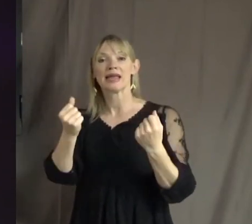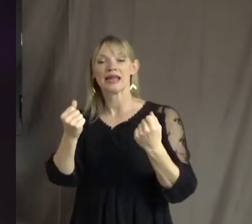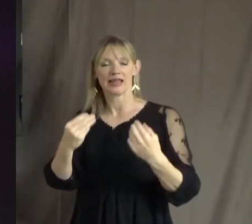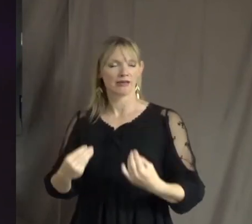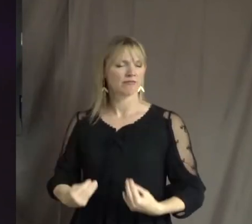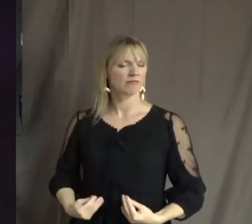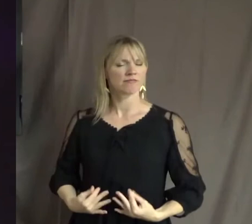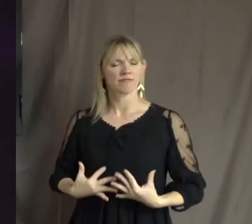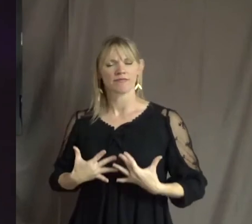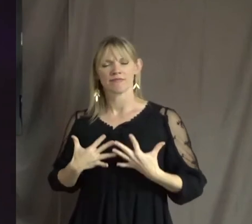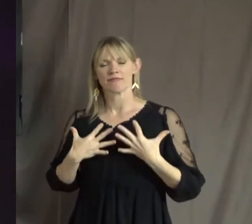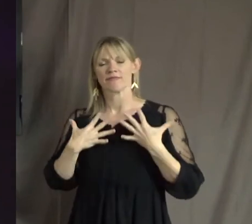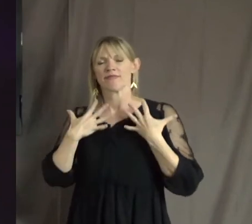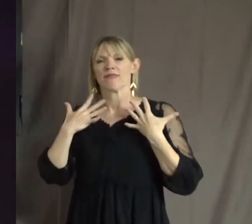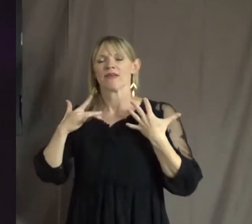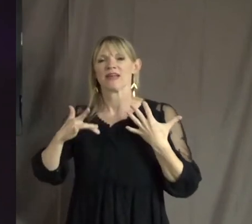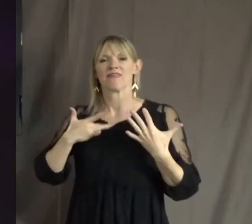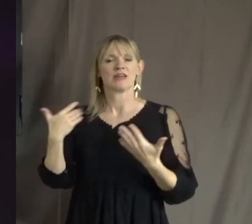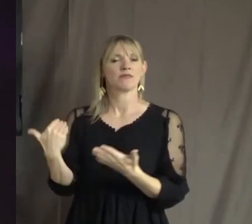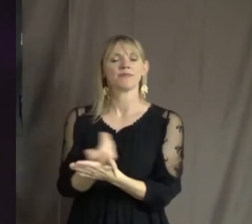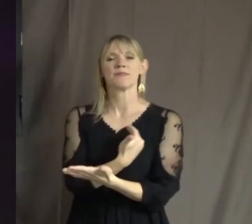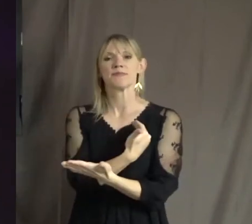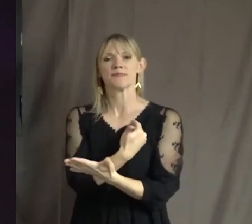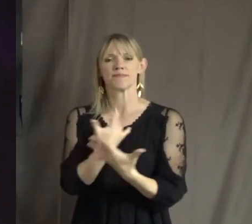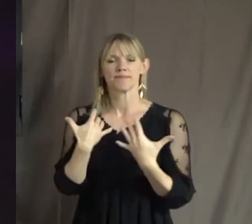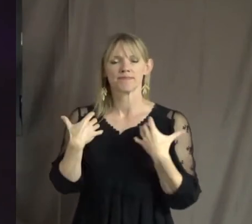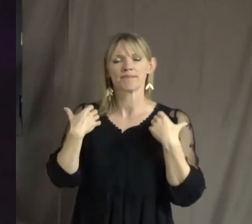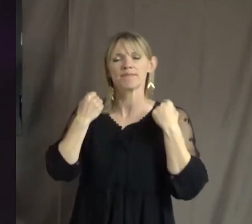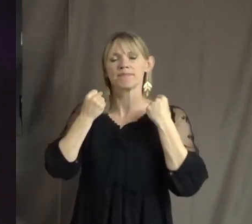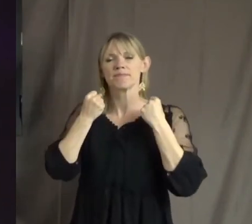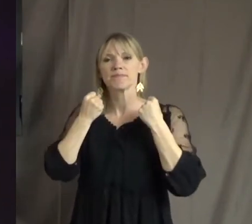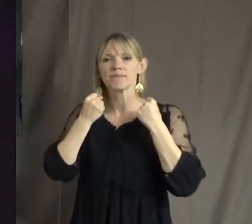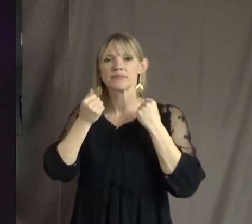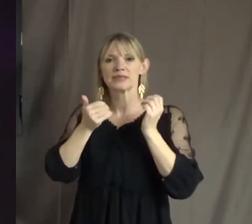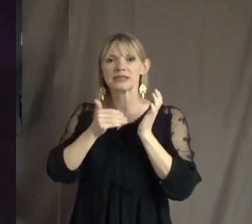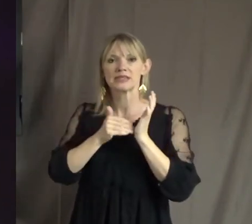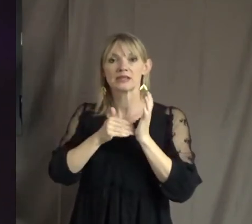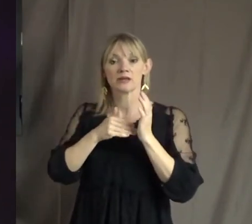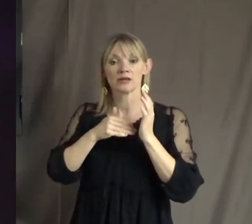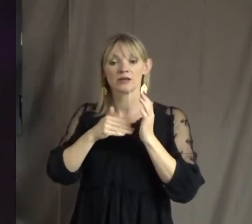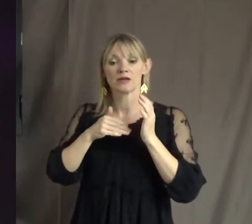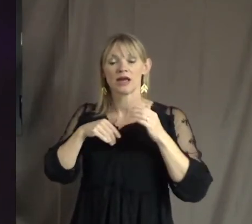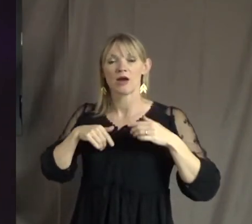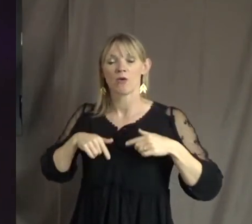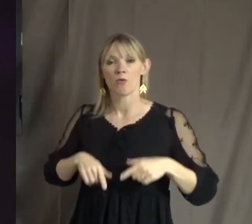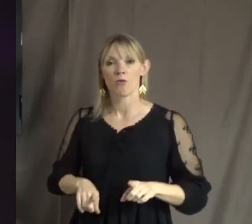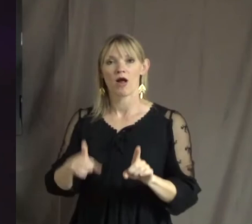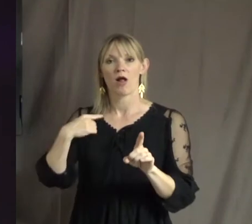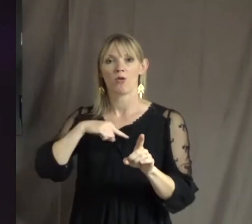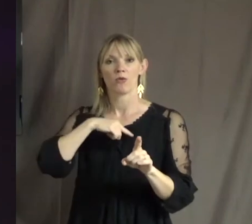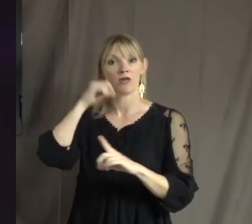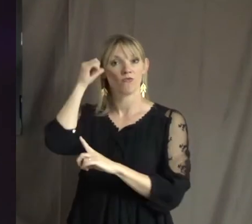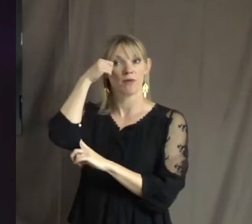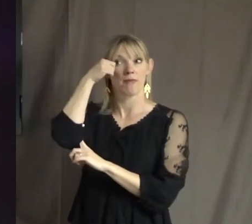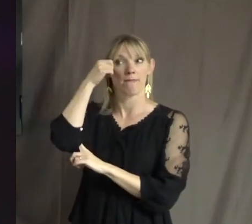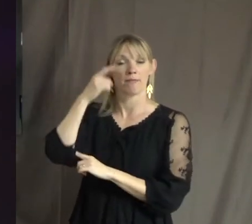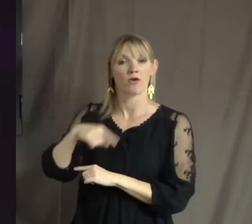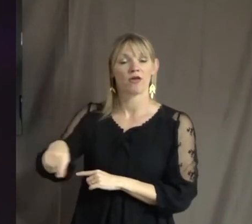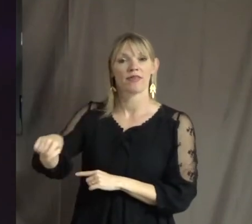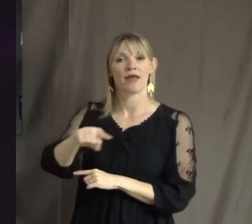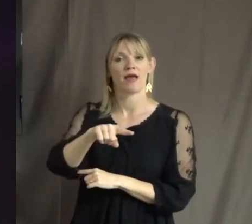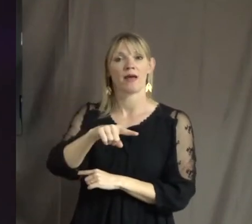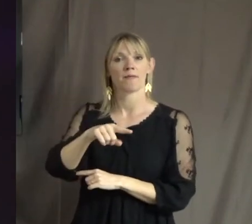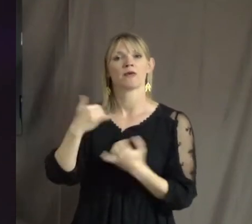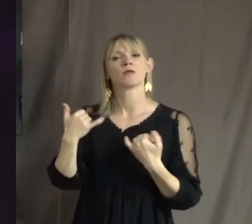you, restores you, as we remember them. So I give thanks